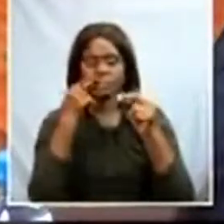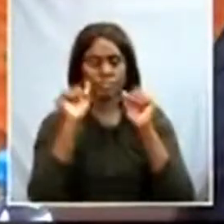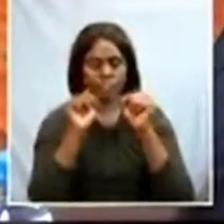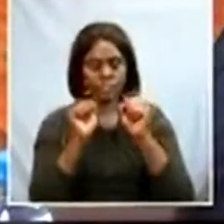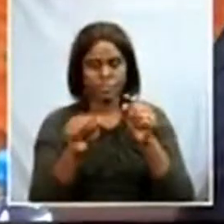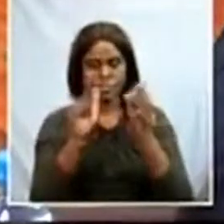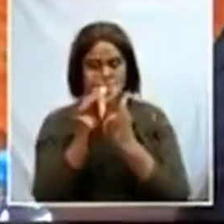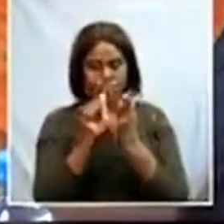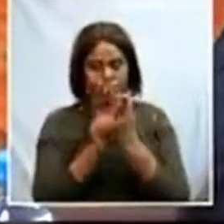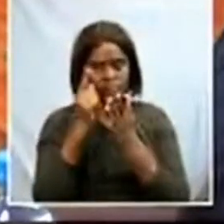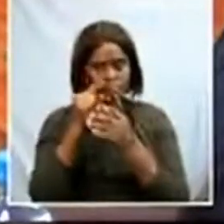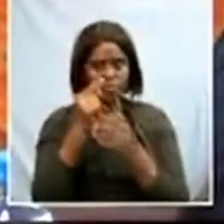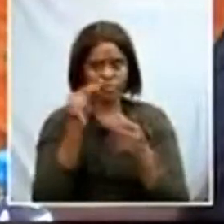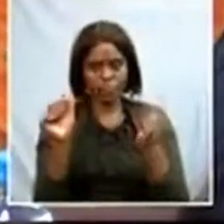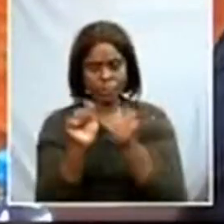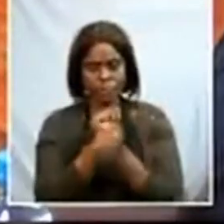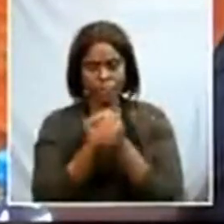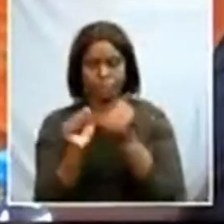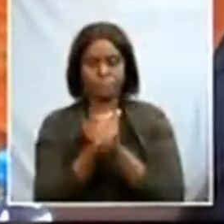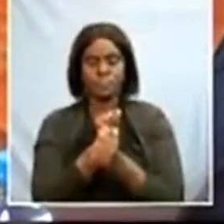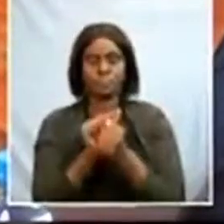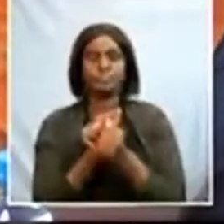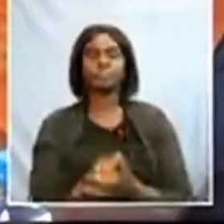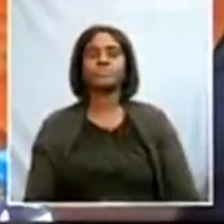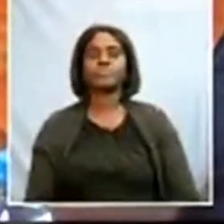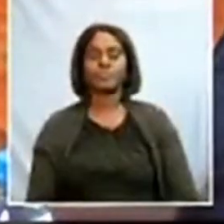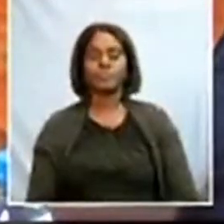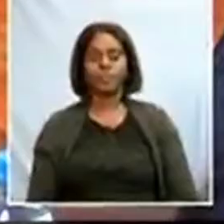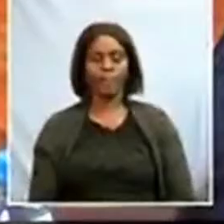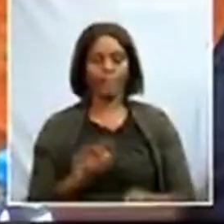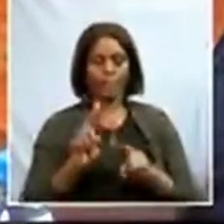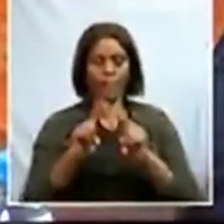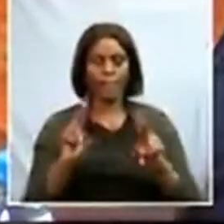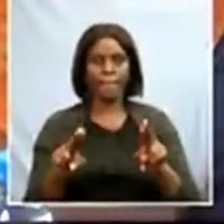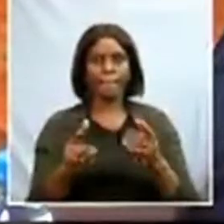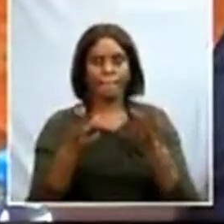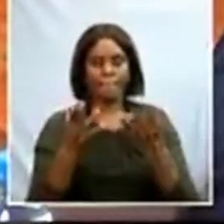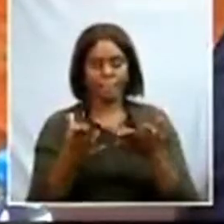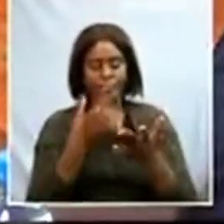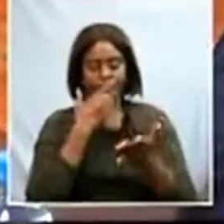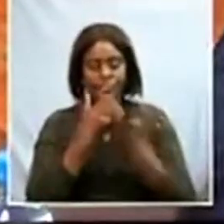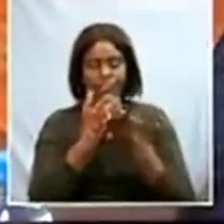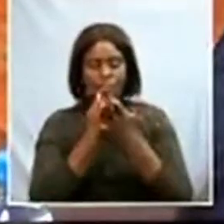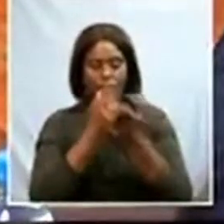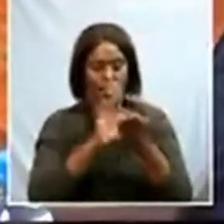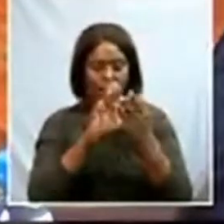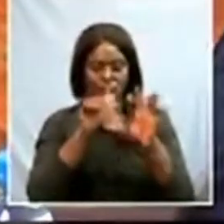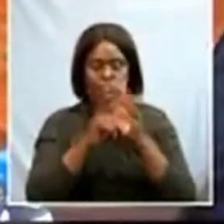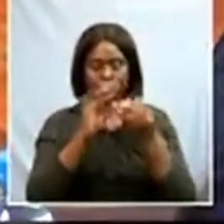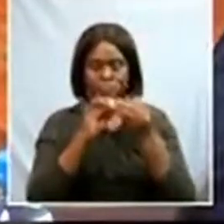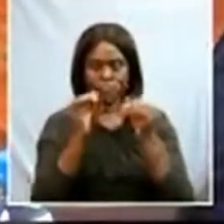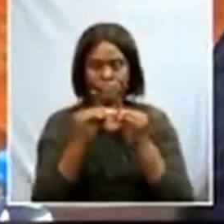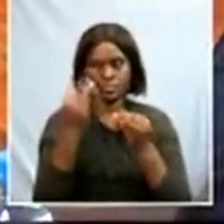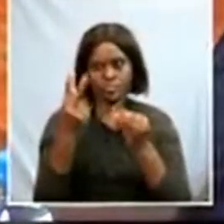legal action for the liquidation damages. Chair, the evidence is on Appendix